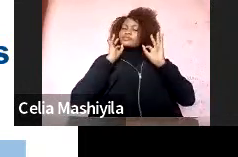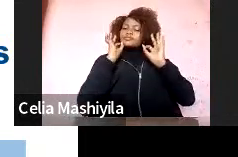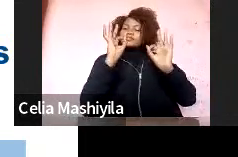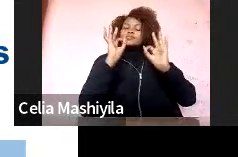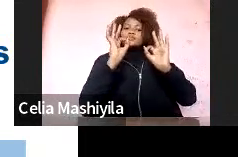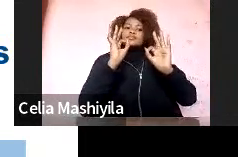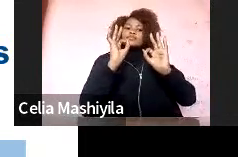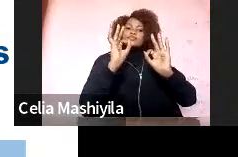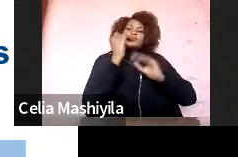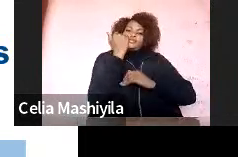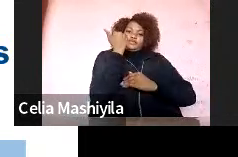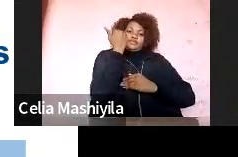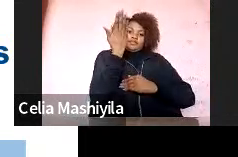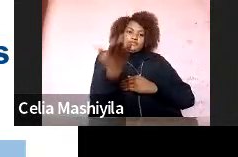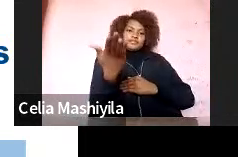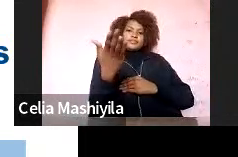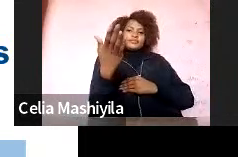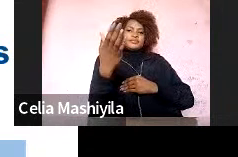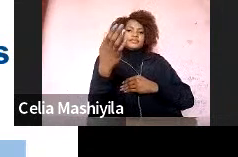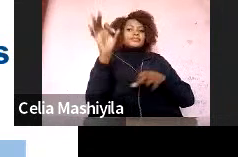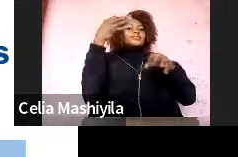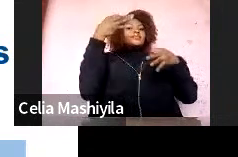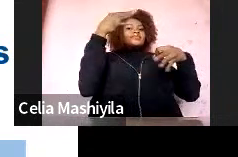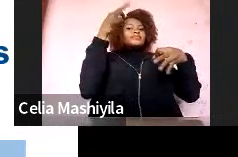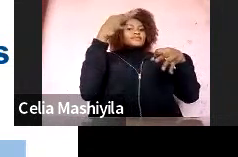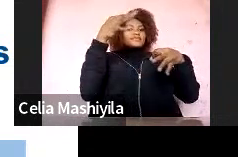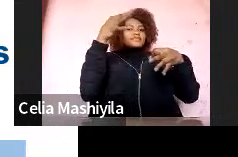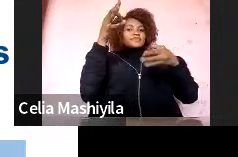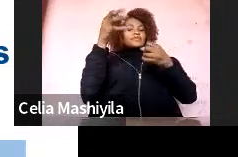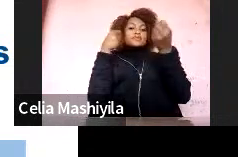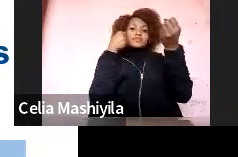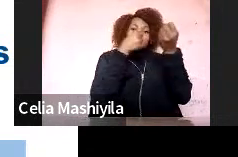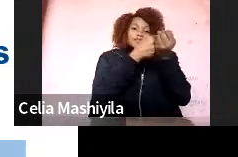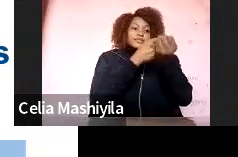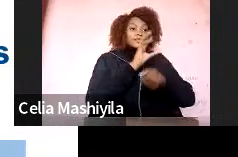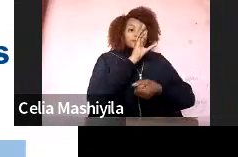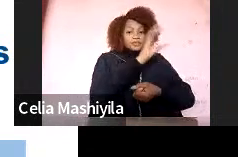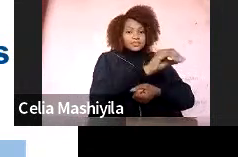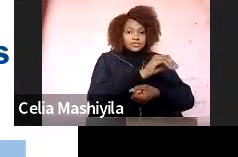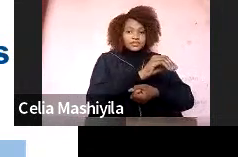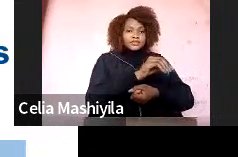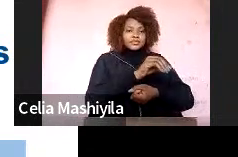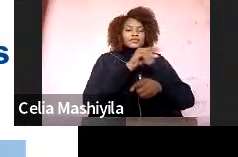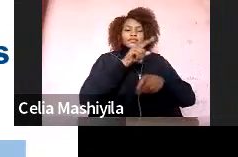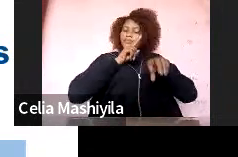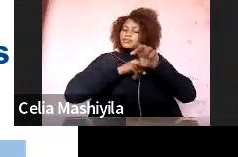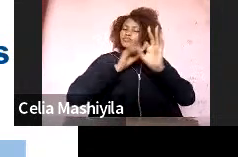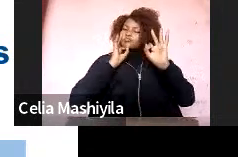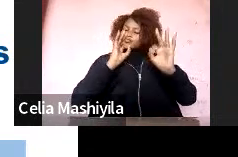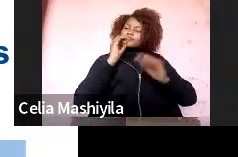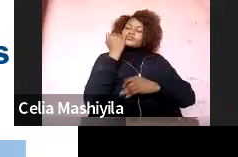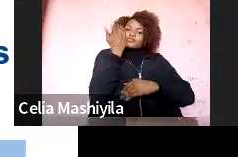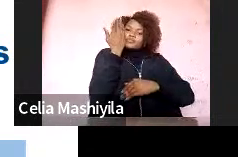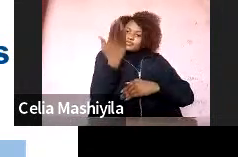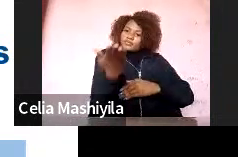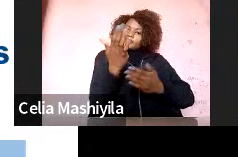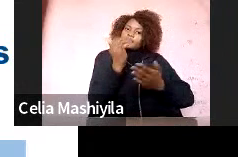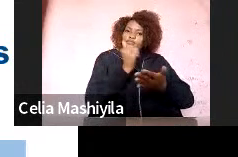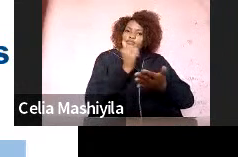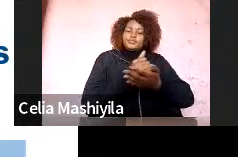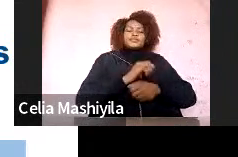supporting documents on time or as requested. And we are saying there should be no tax